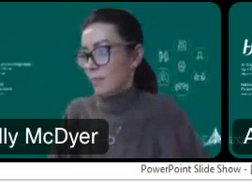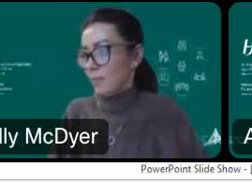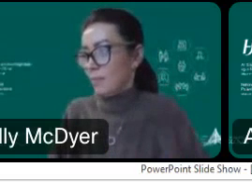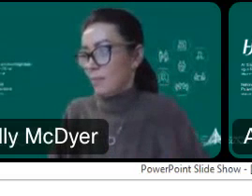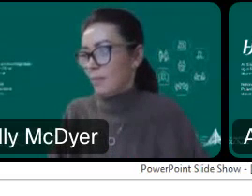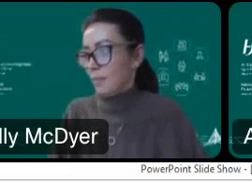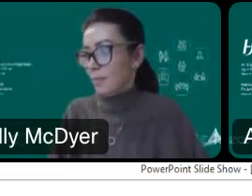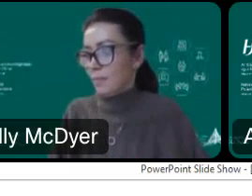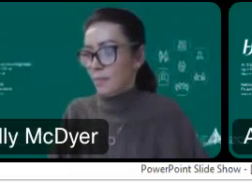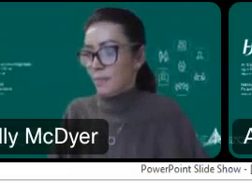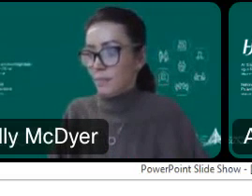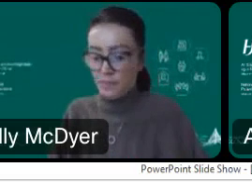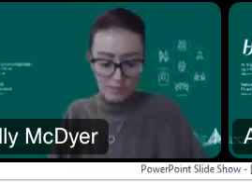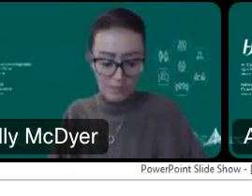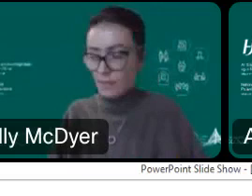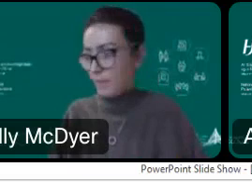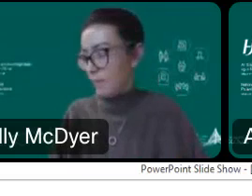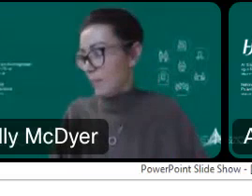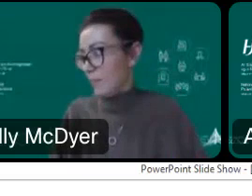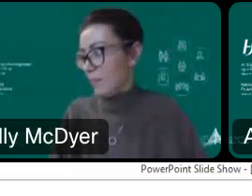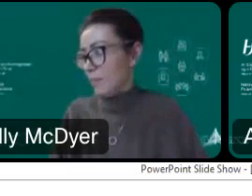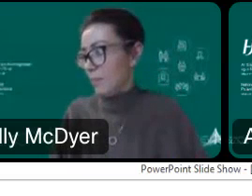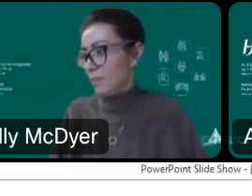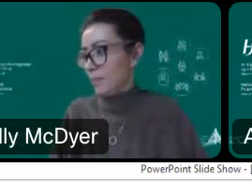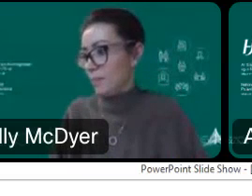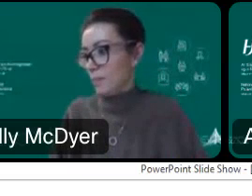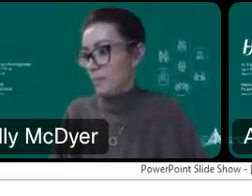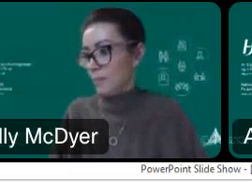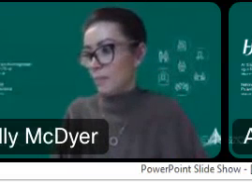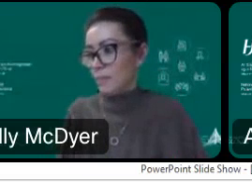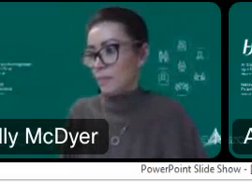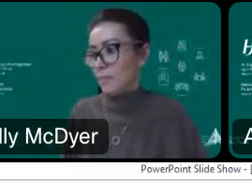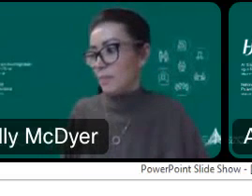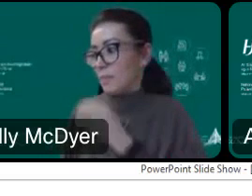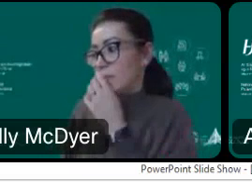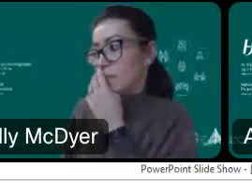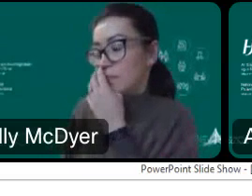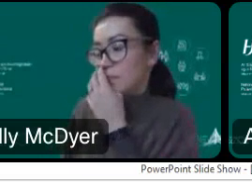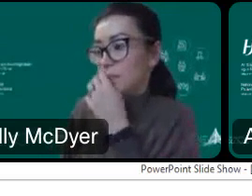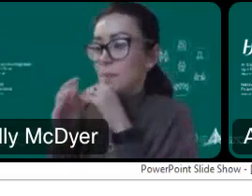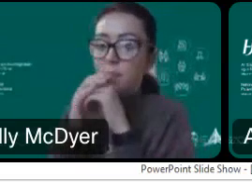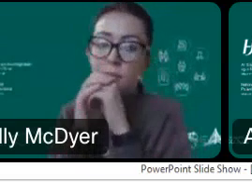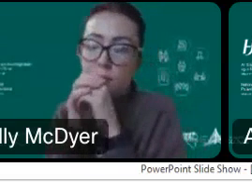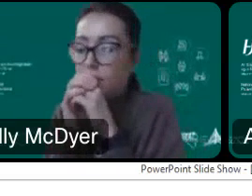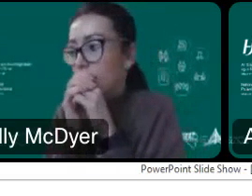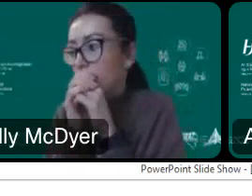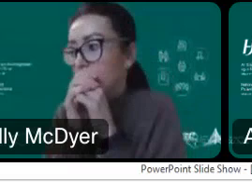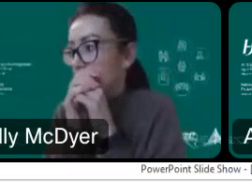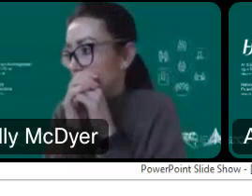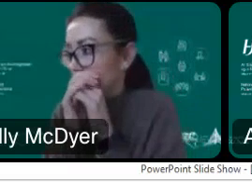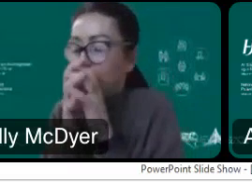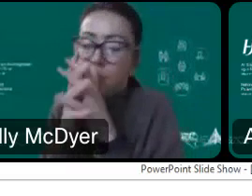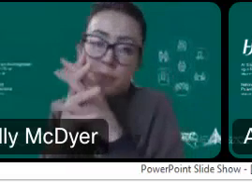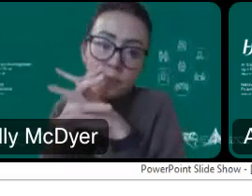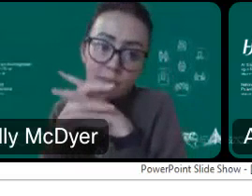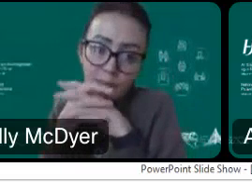All the webinars are on our website. You'll also get a copy of today's presentation. You'll also receive an email with a short survey,